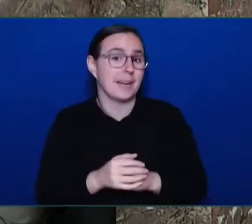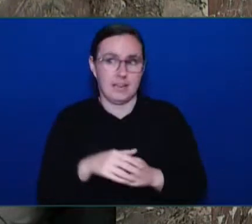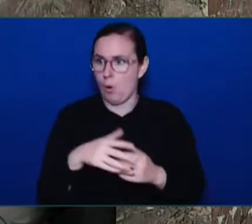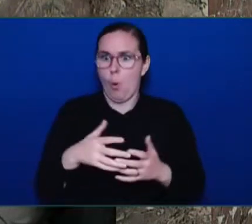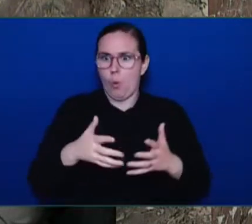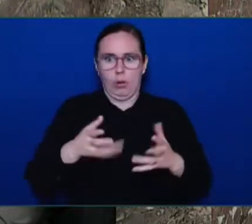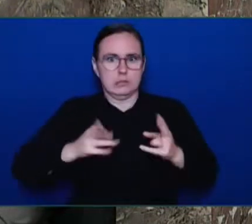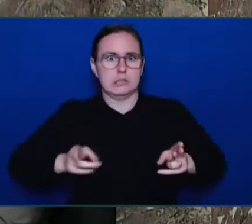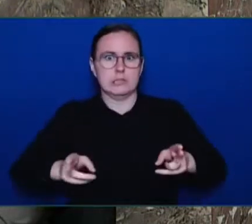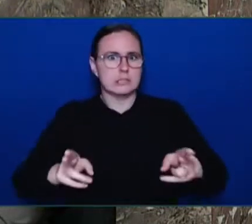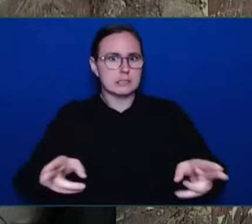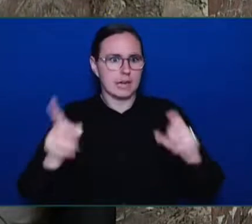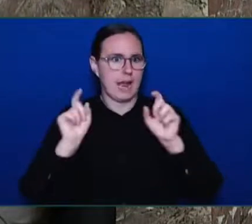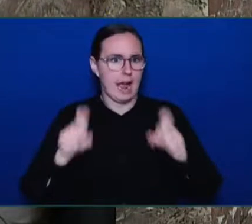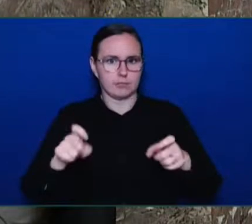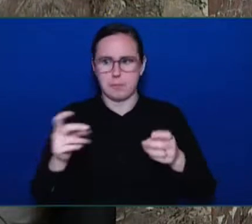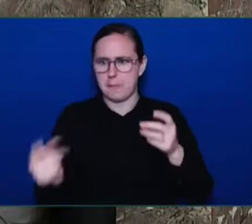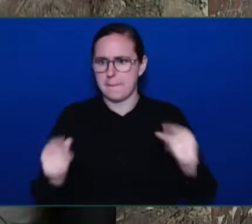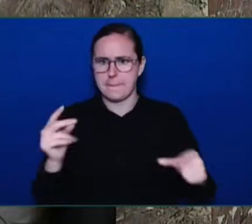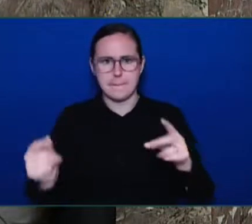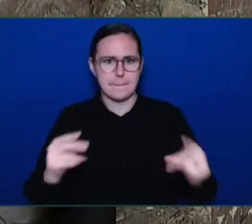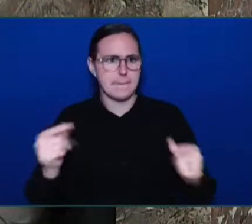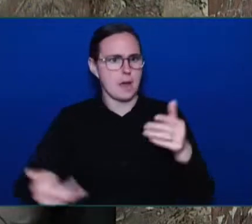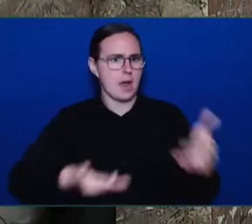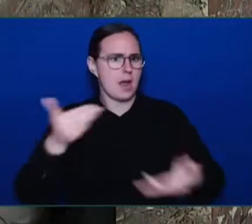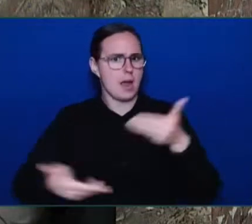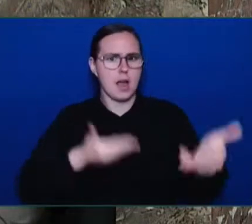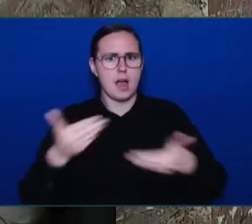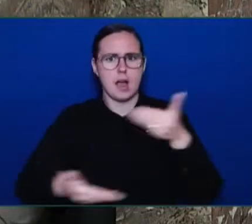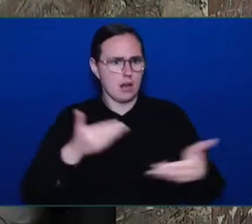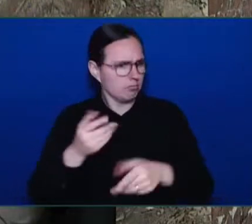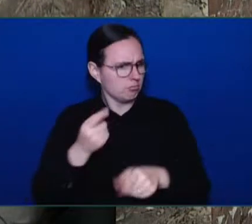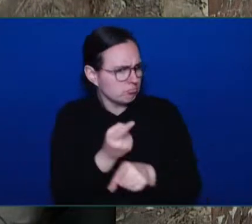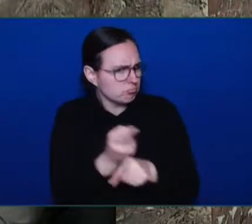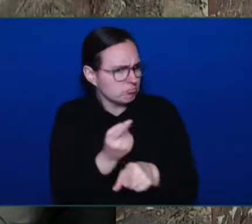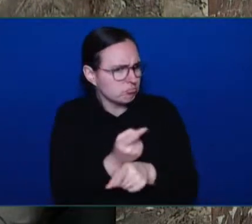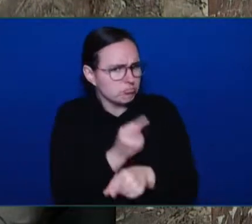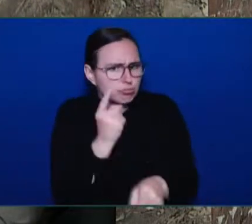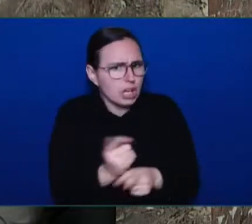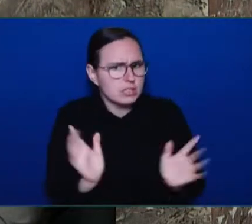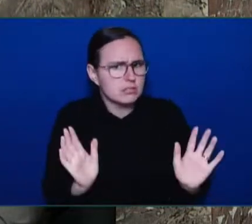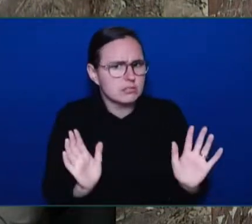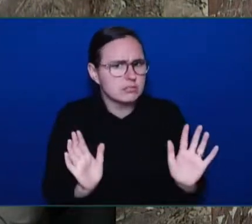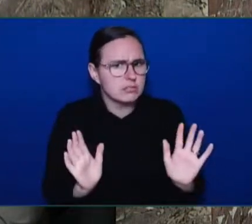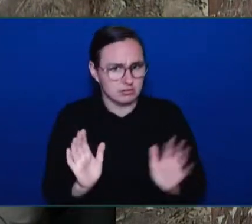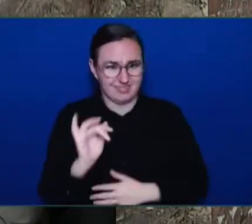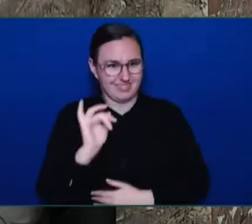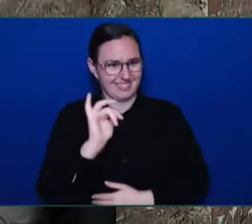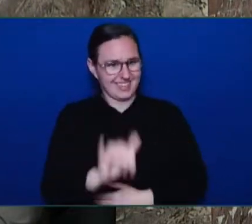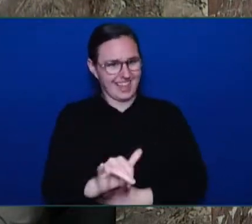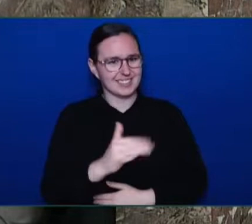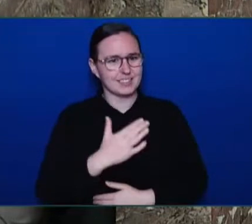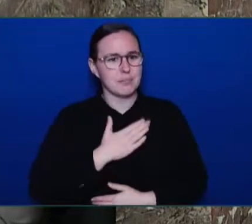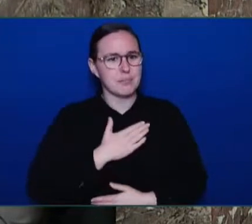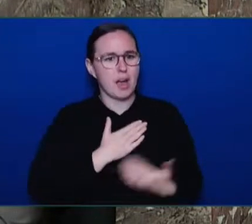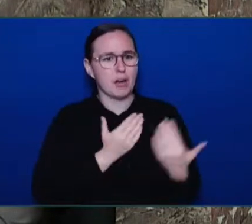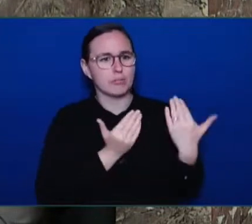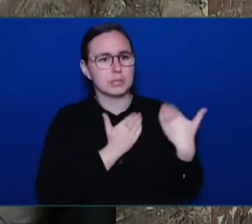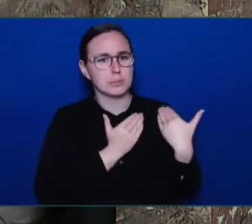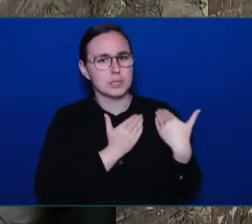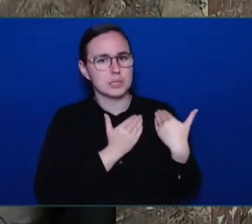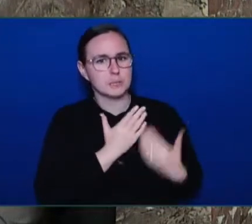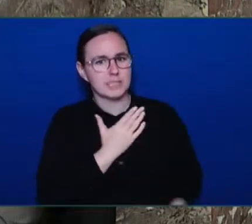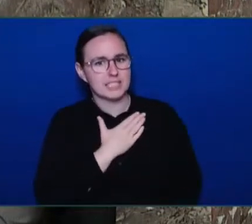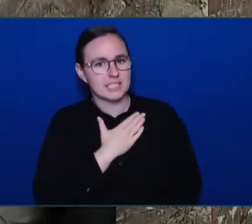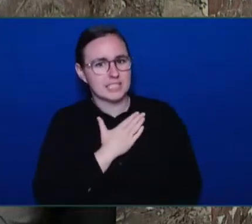to ensure people get the care they're required. And that is my responsibility as Minister of Health, and you bet I'm carrying it out.